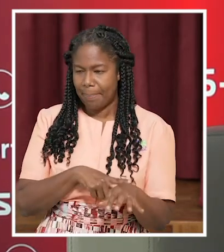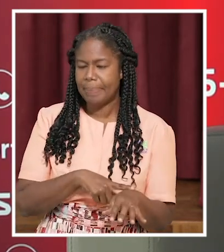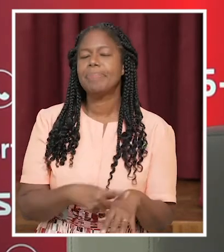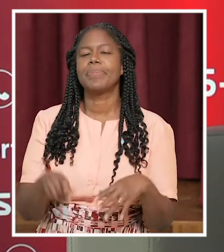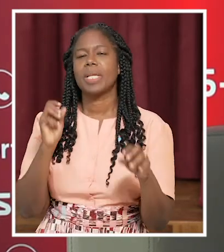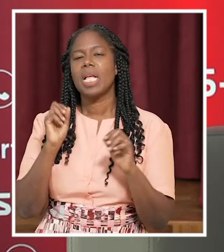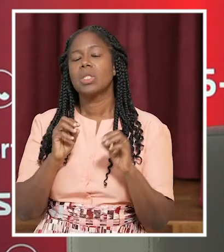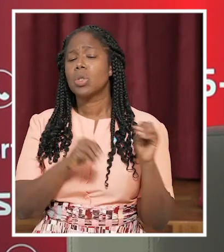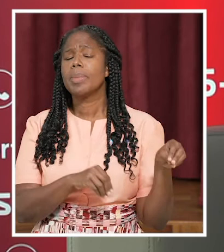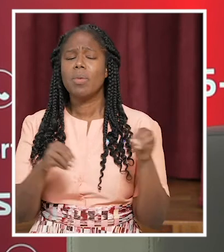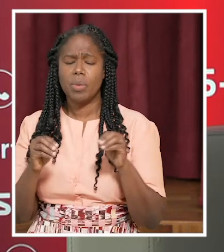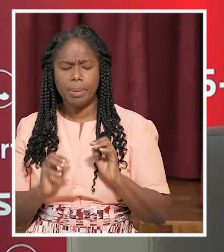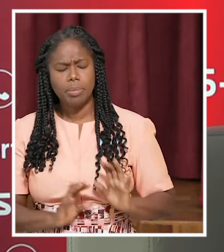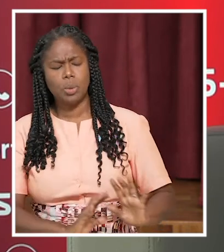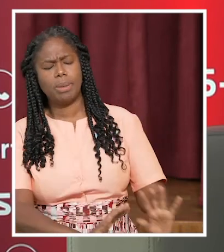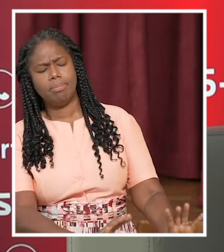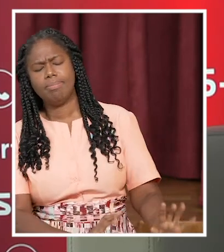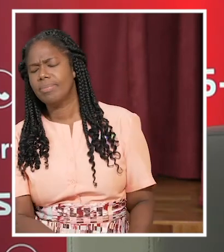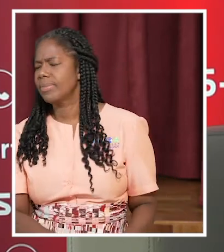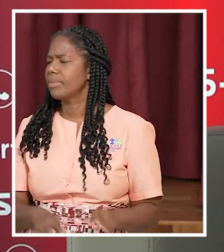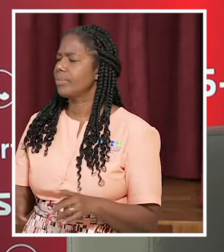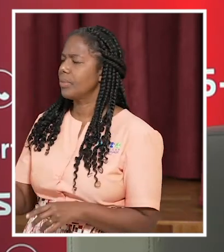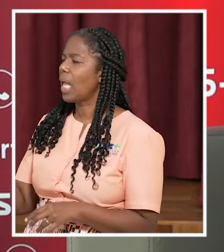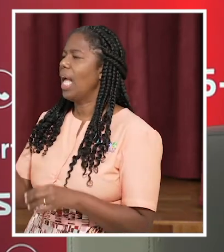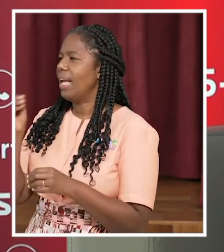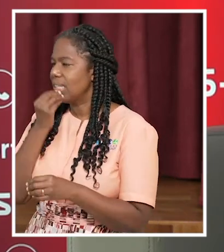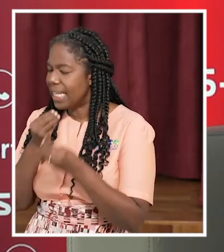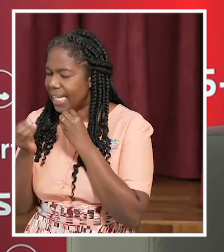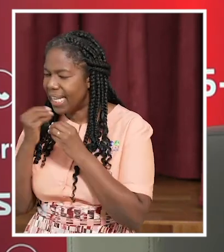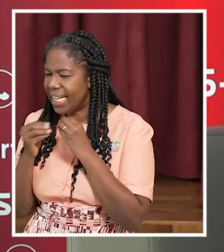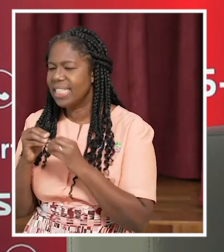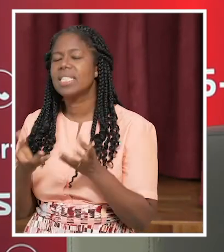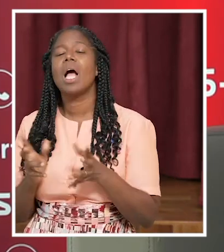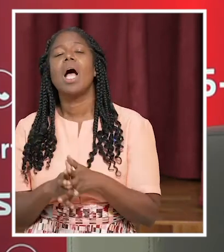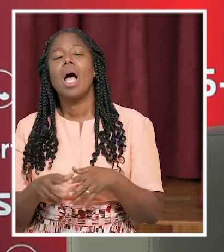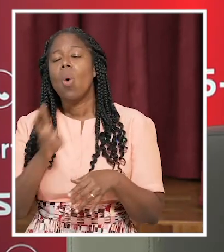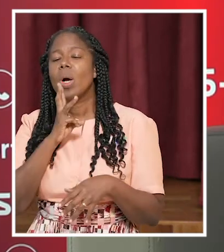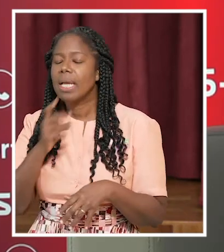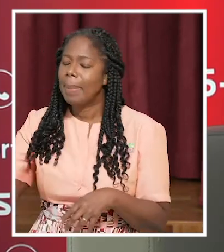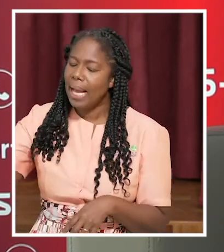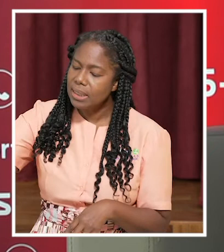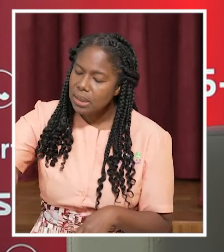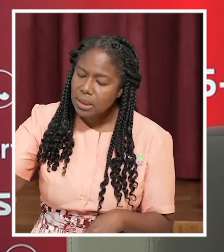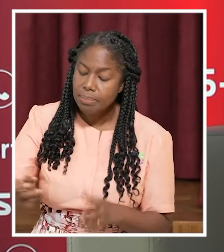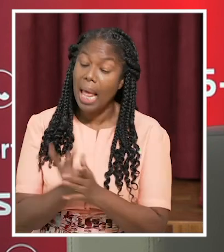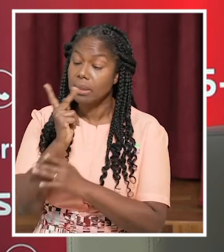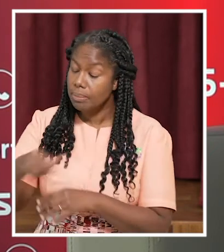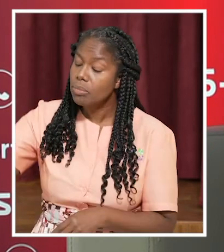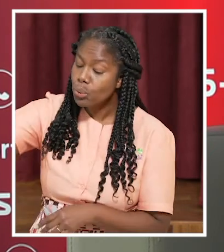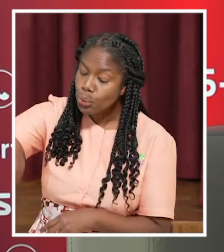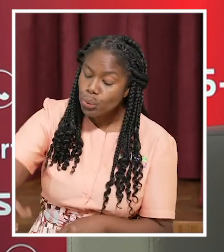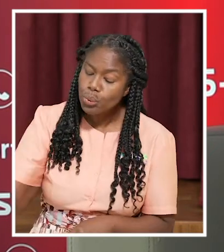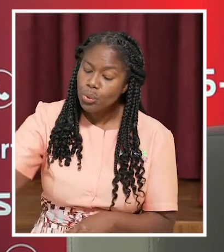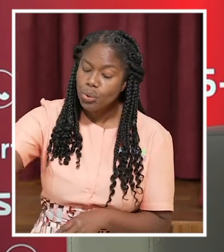home. That time you can have something to eat. You can wet your plants. You can, do something that,